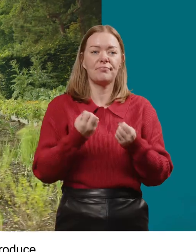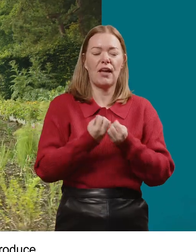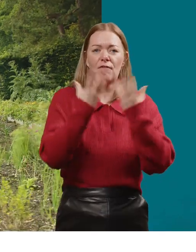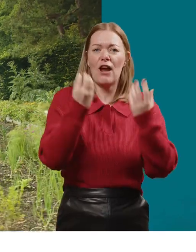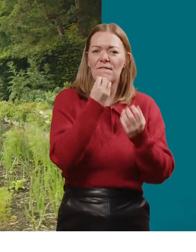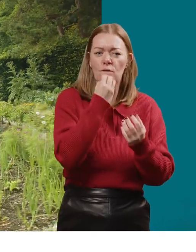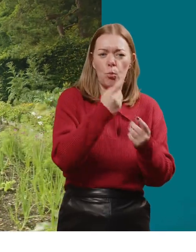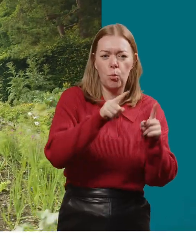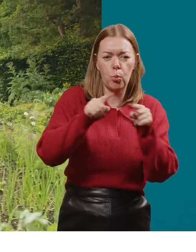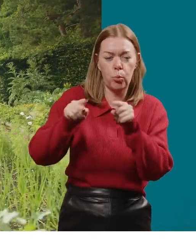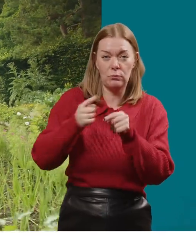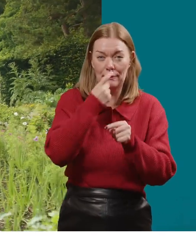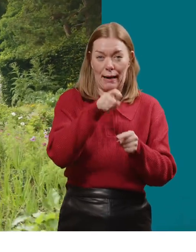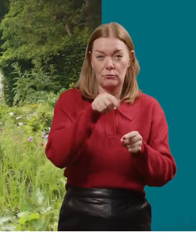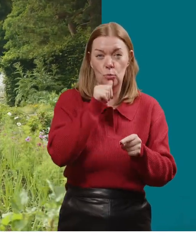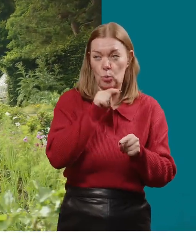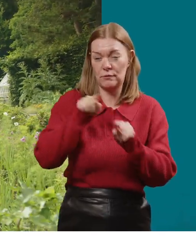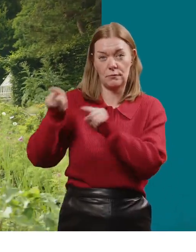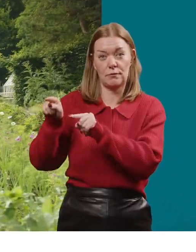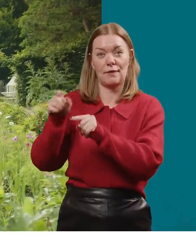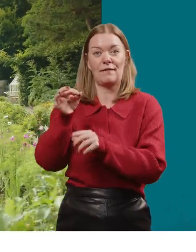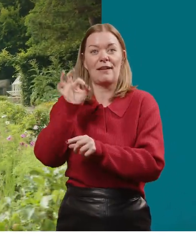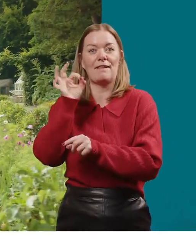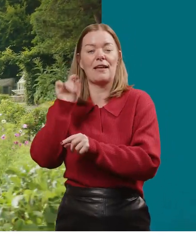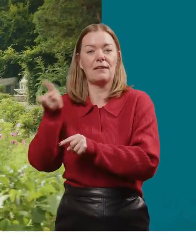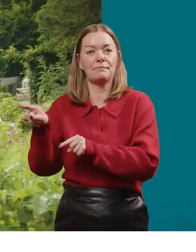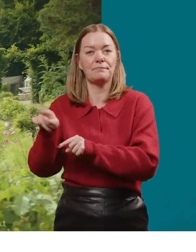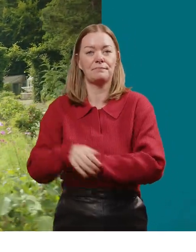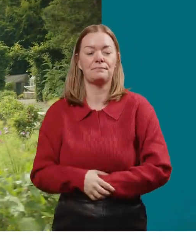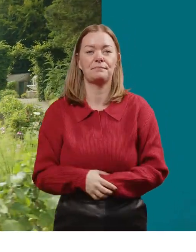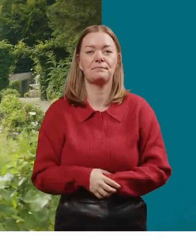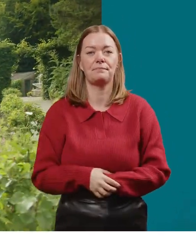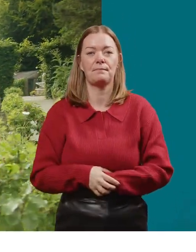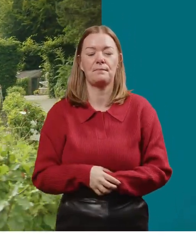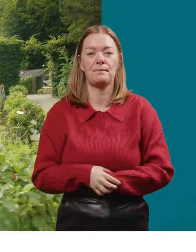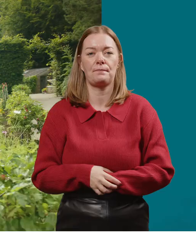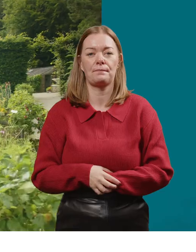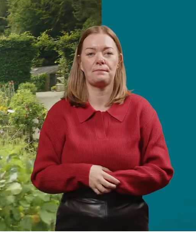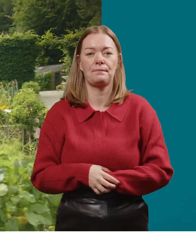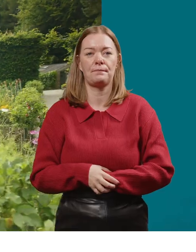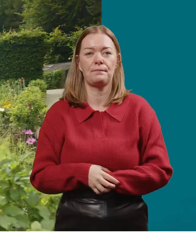wild garlic, asparagus and parsley, is supplied directly to the cafe on a daily basis.